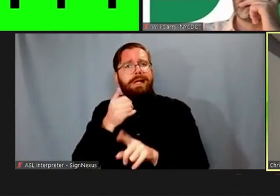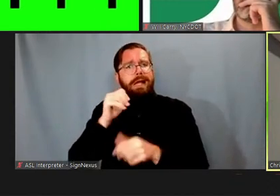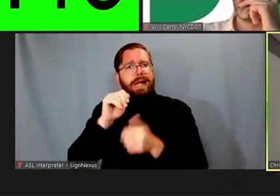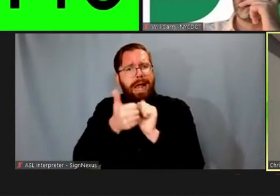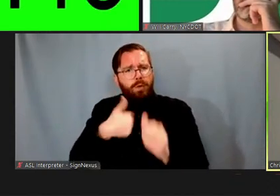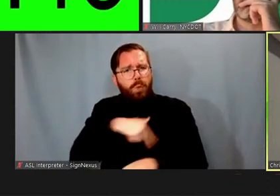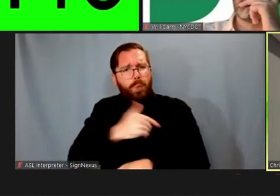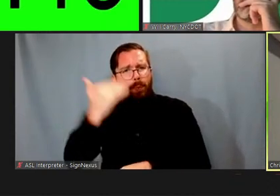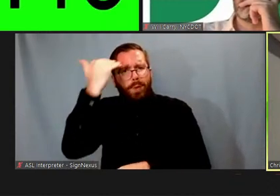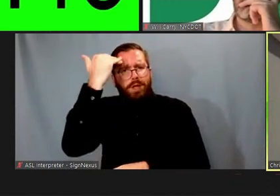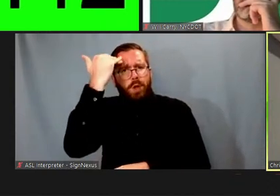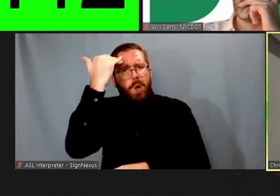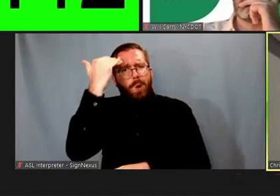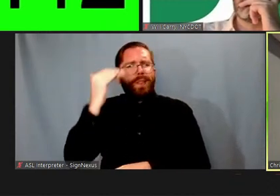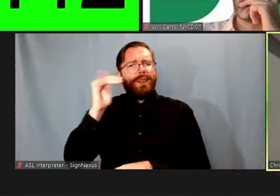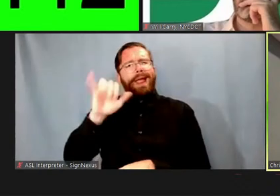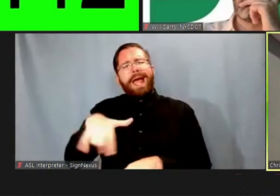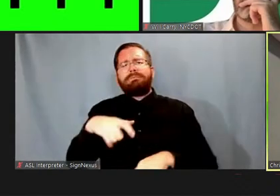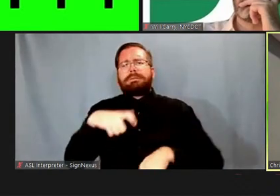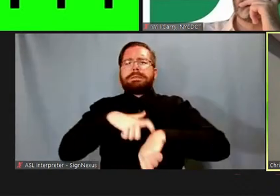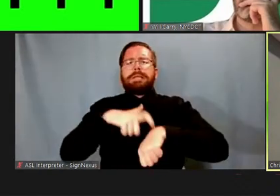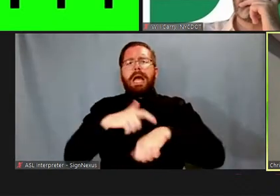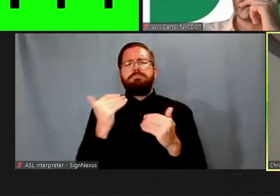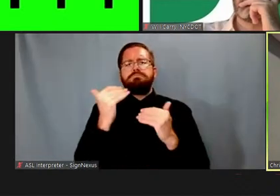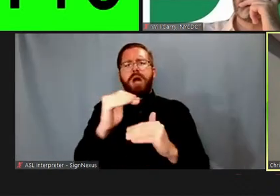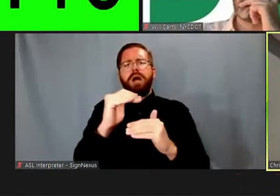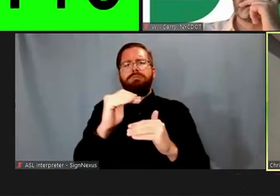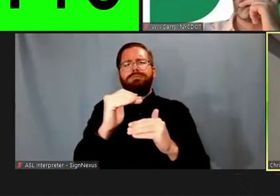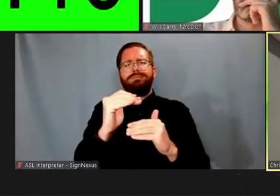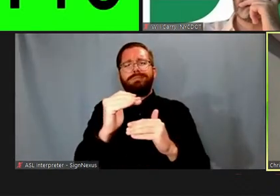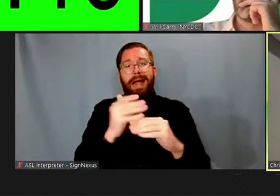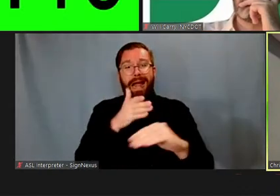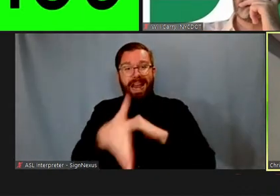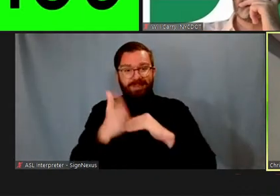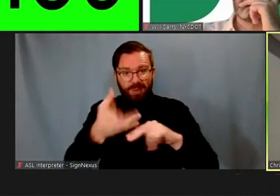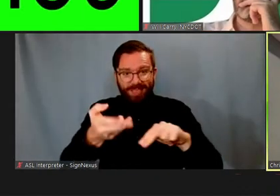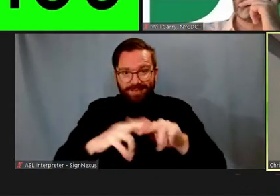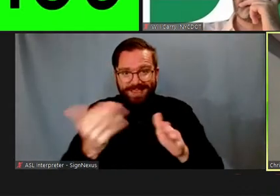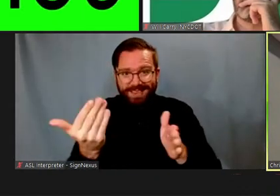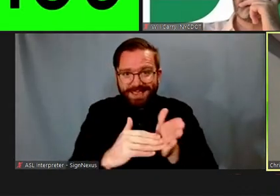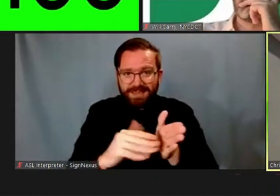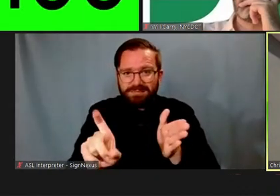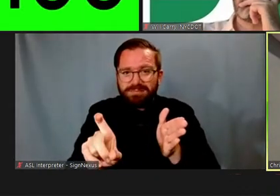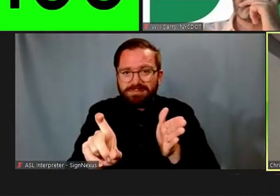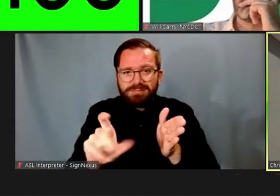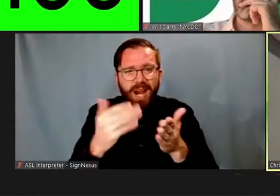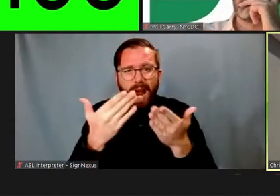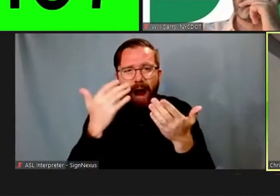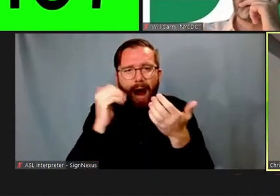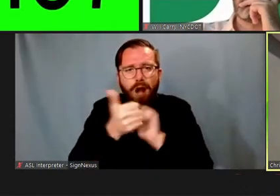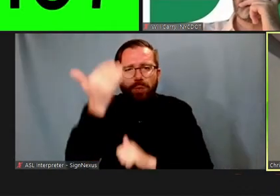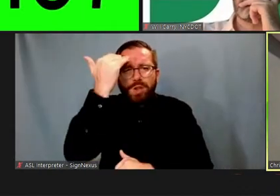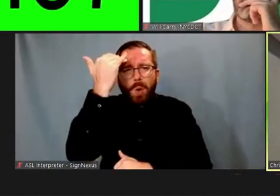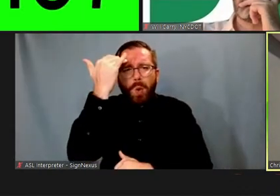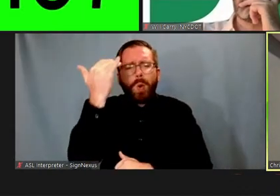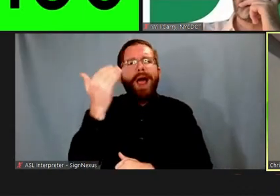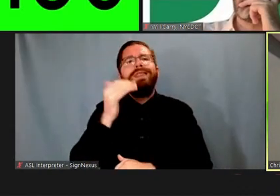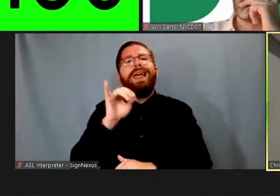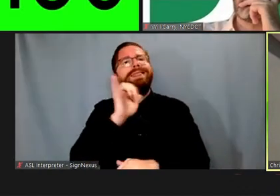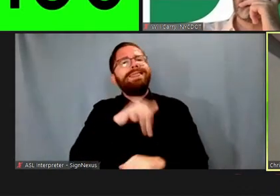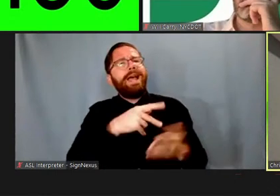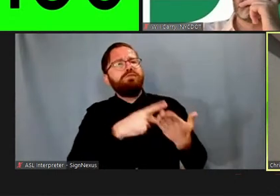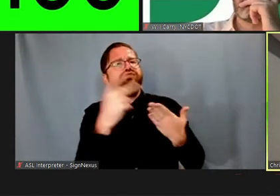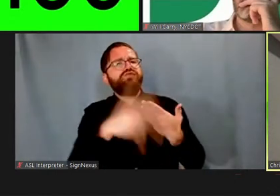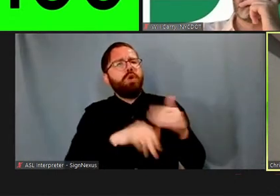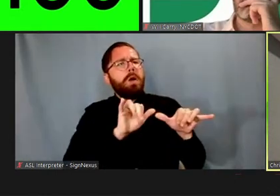decided upon with that how will the success of the program be measured who will be